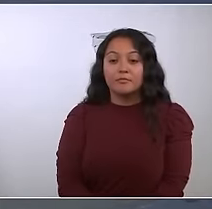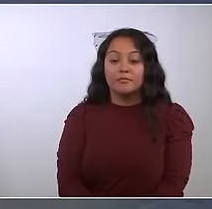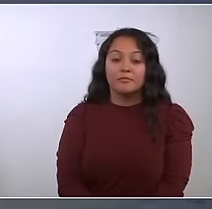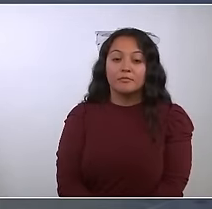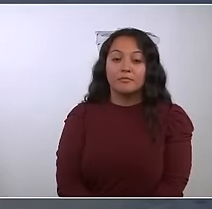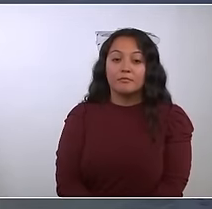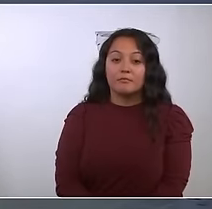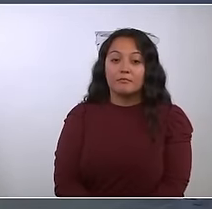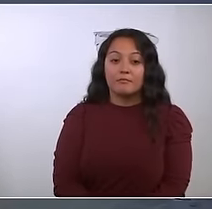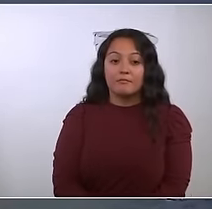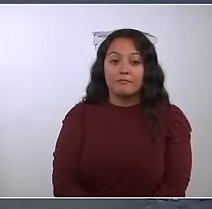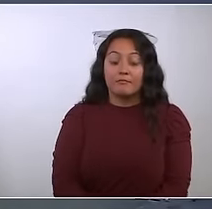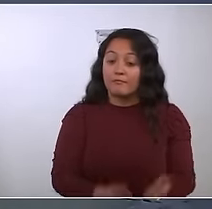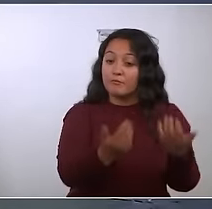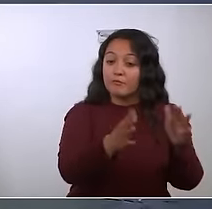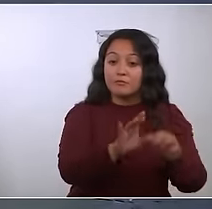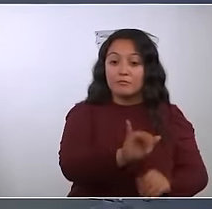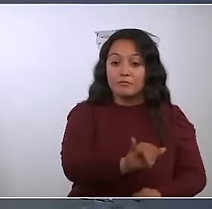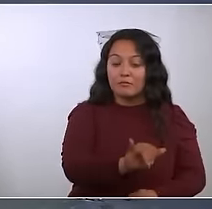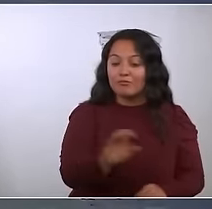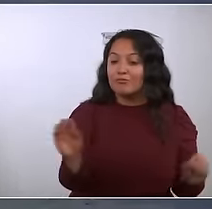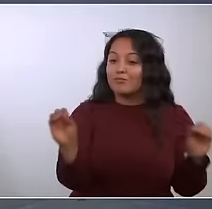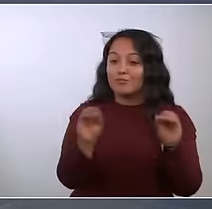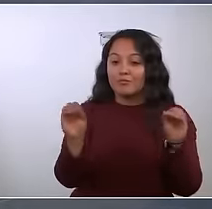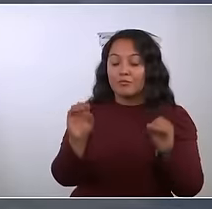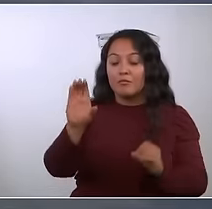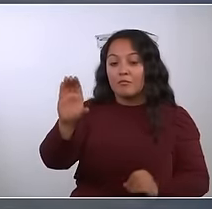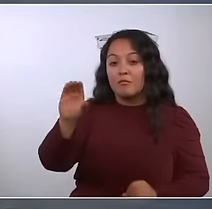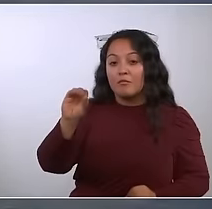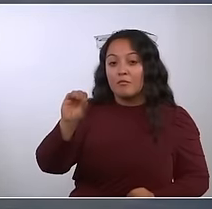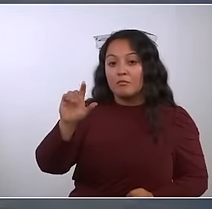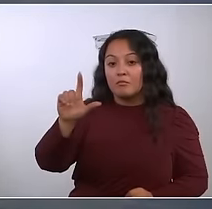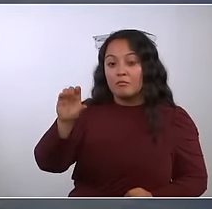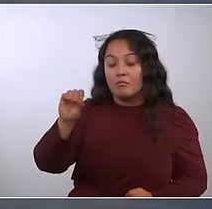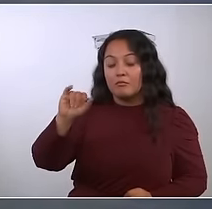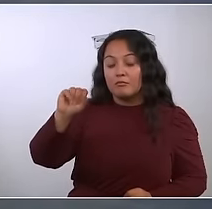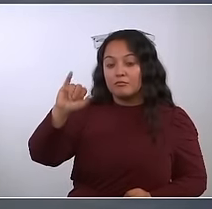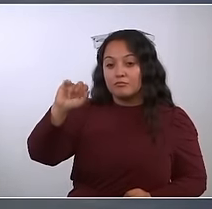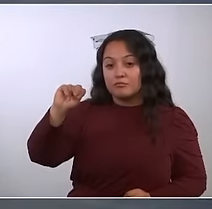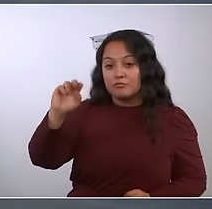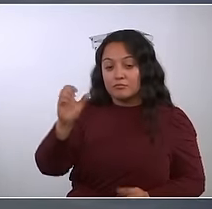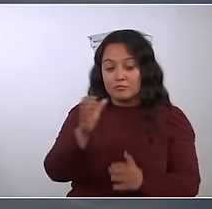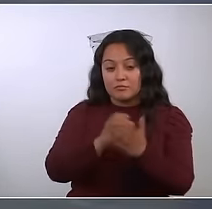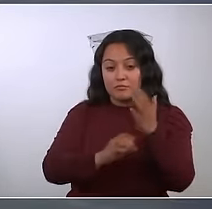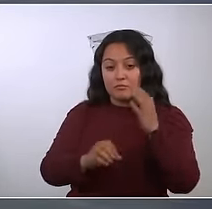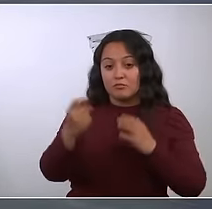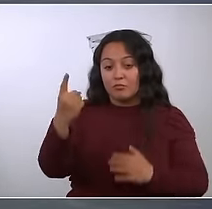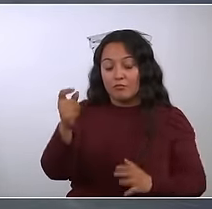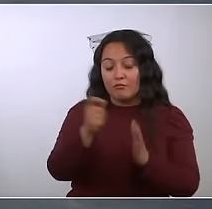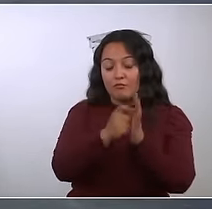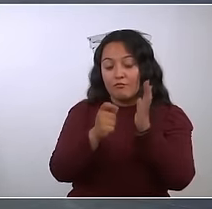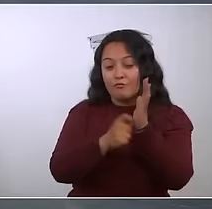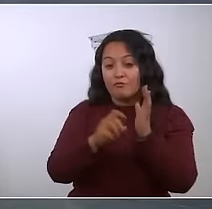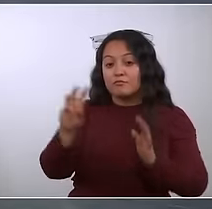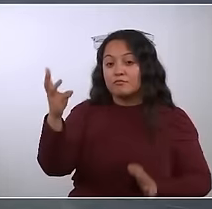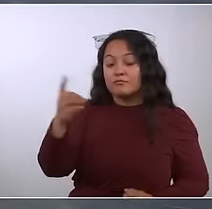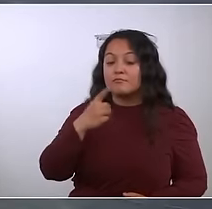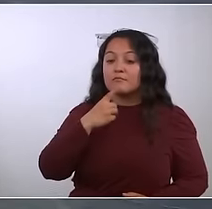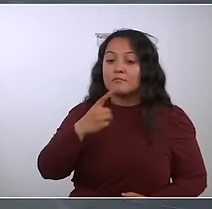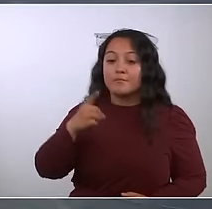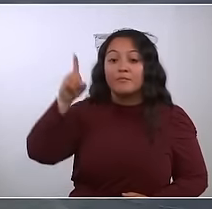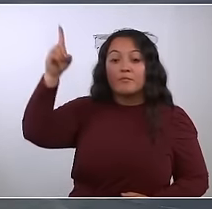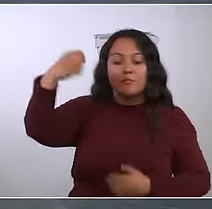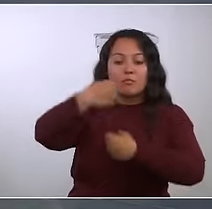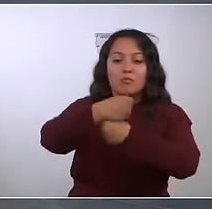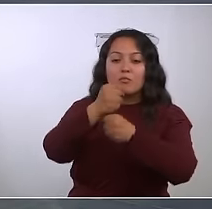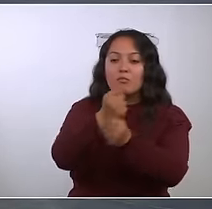Pero no termina ahí. But it doesn't end there. Colossians 1:16 dice, Colossians 1:16 says, porque en él fueron creadas todas las cosas, for by him all